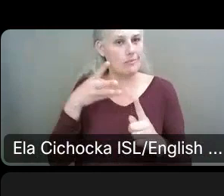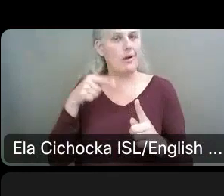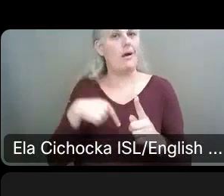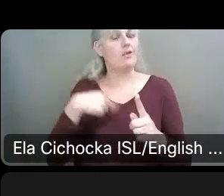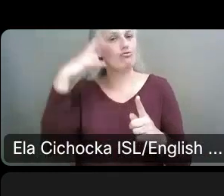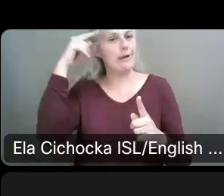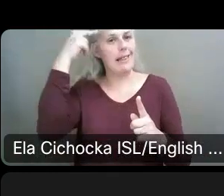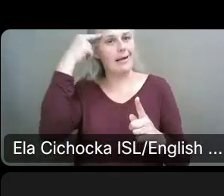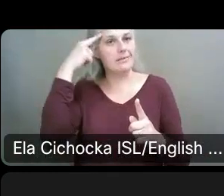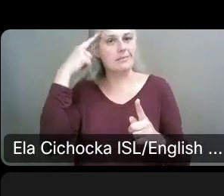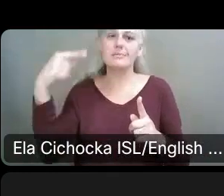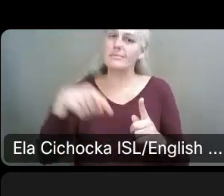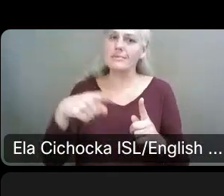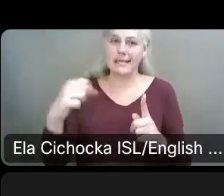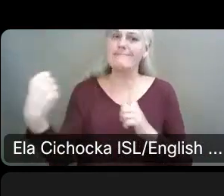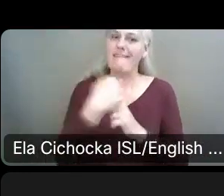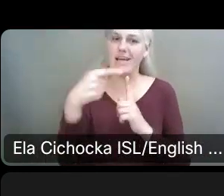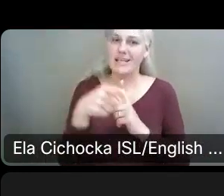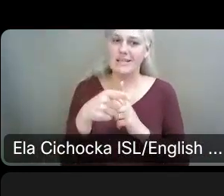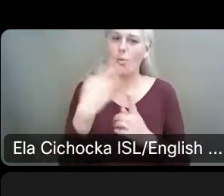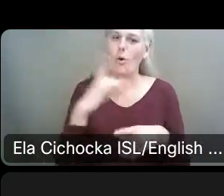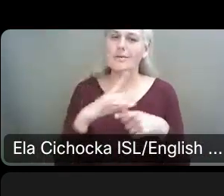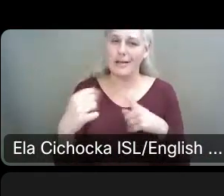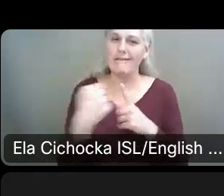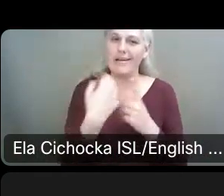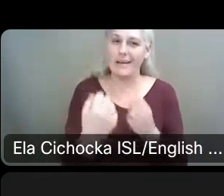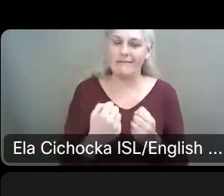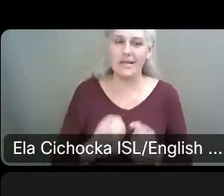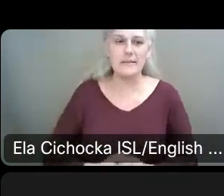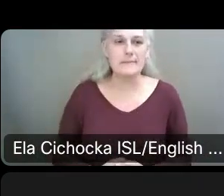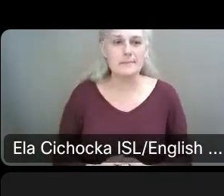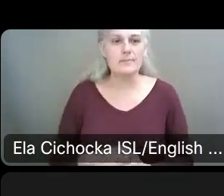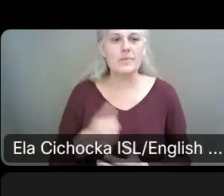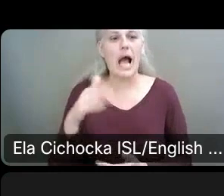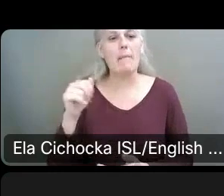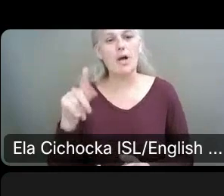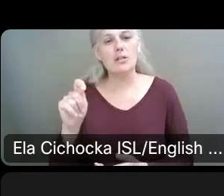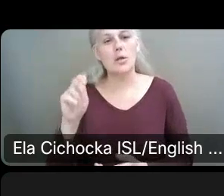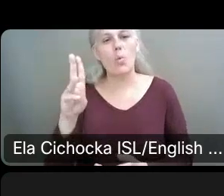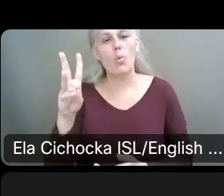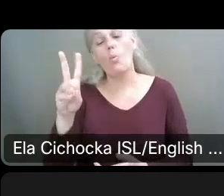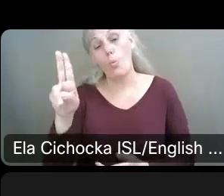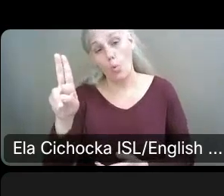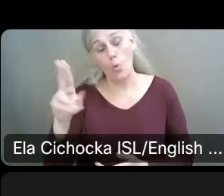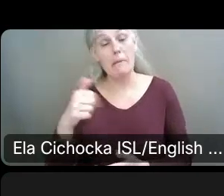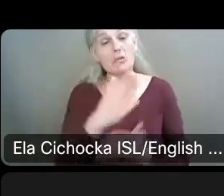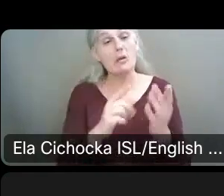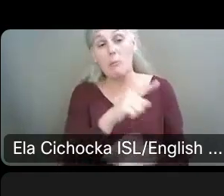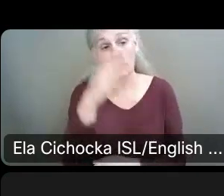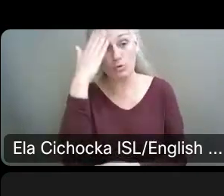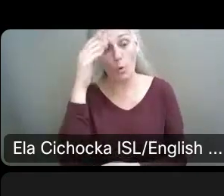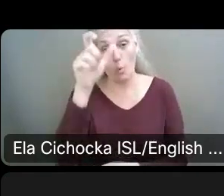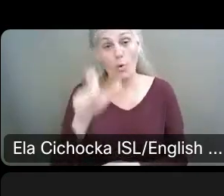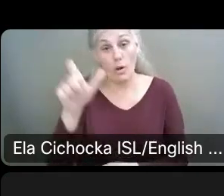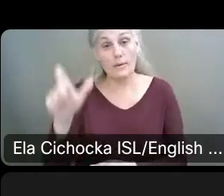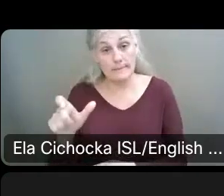effect that it has had on you. And Albert Wu is a name maybe known to some of you. He's certainly been